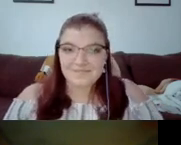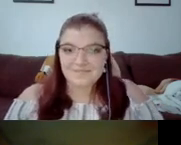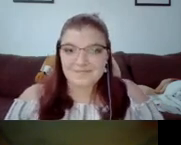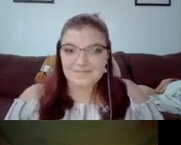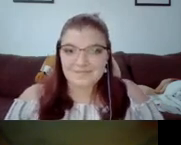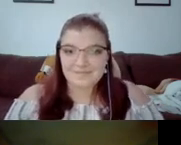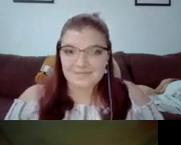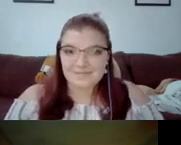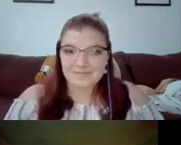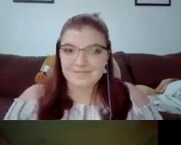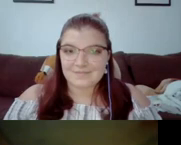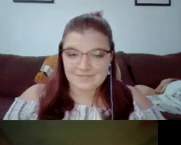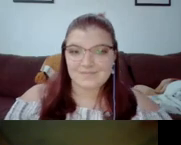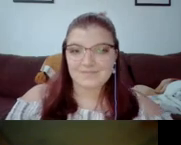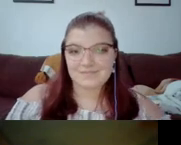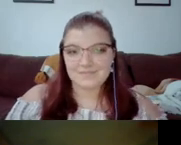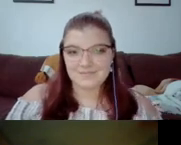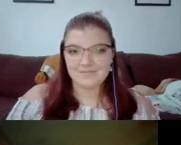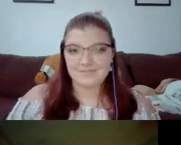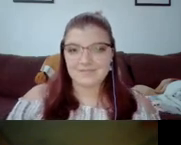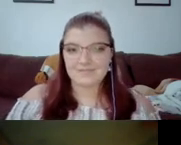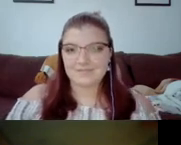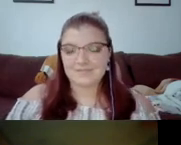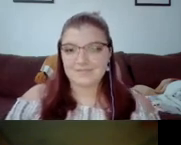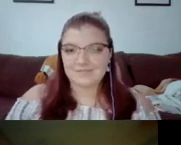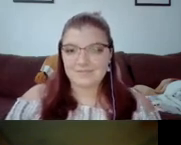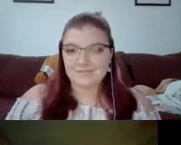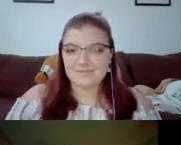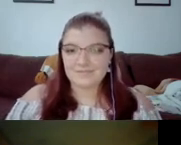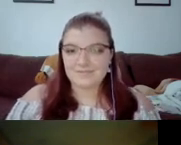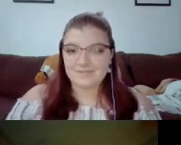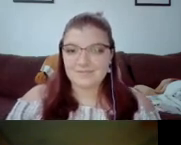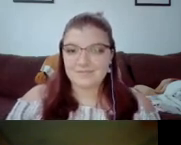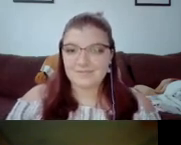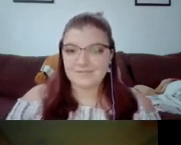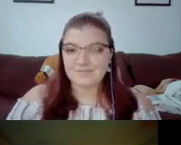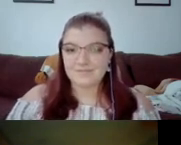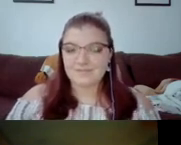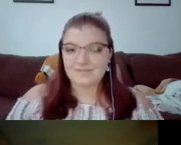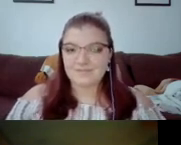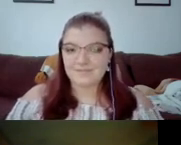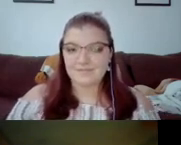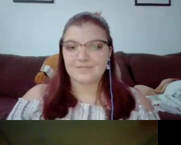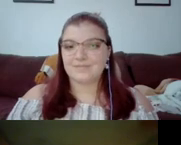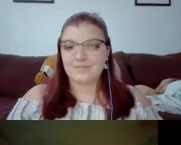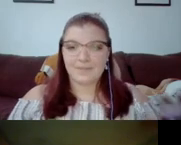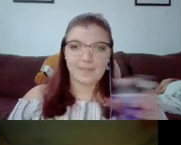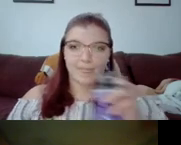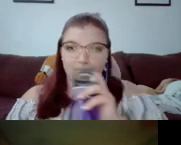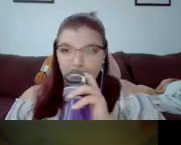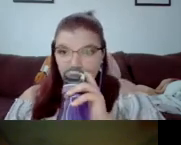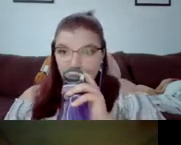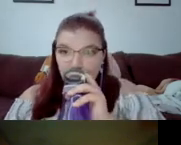was called the normal school movement, that up until then, teachers had been trained in academies like Brockport